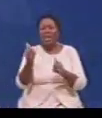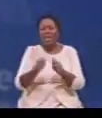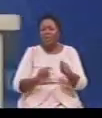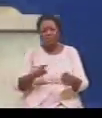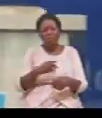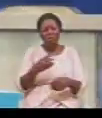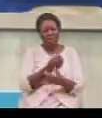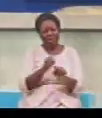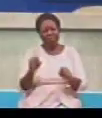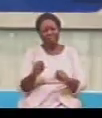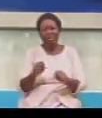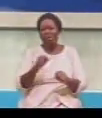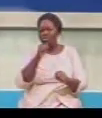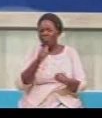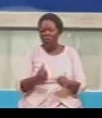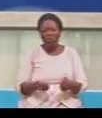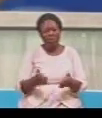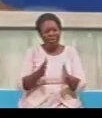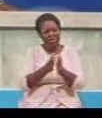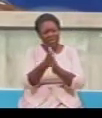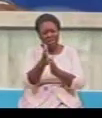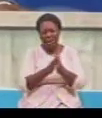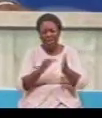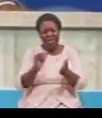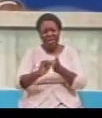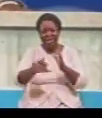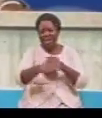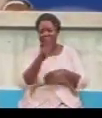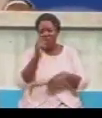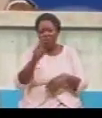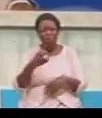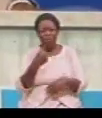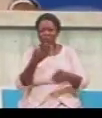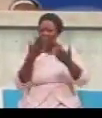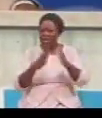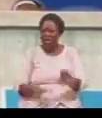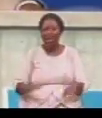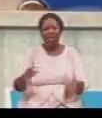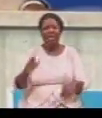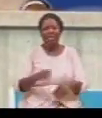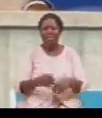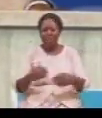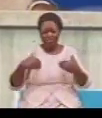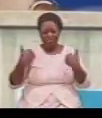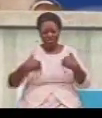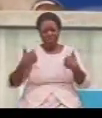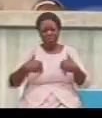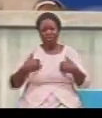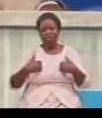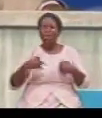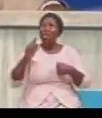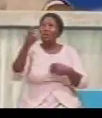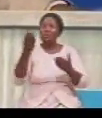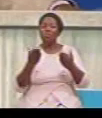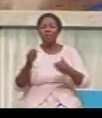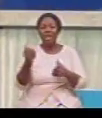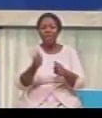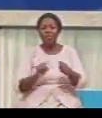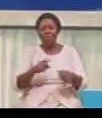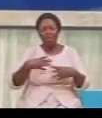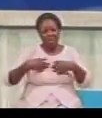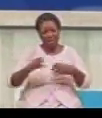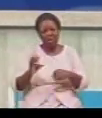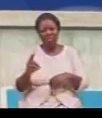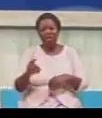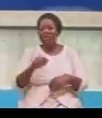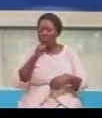saved. Not willing that any should die prematurely. He wants everyone healed.